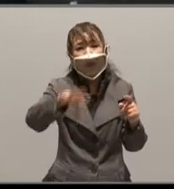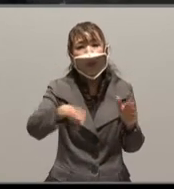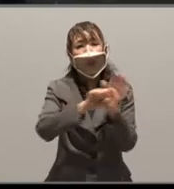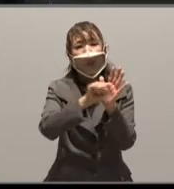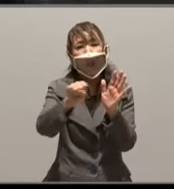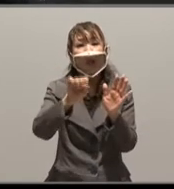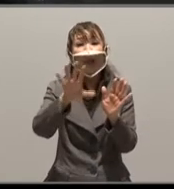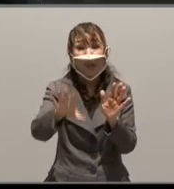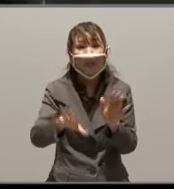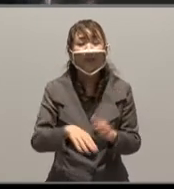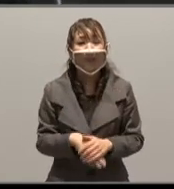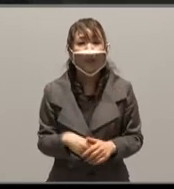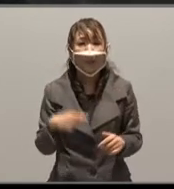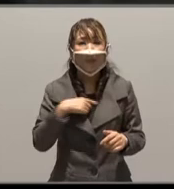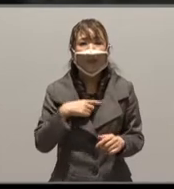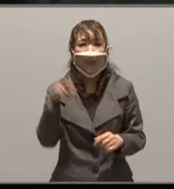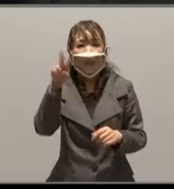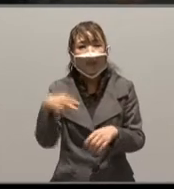well too.